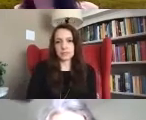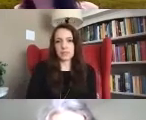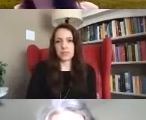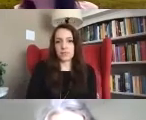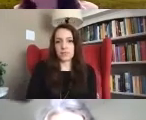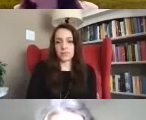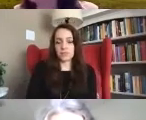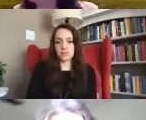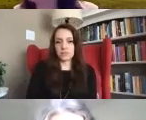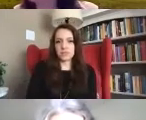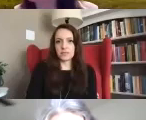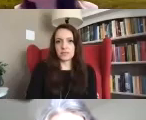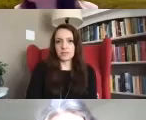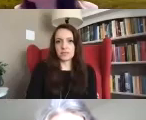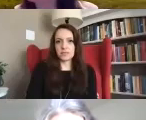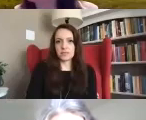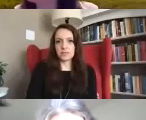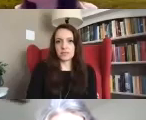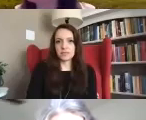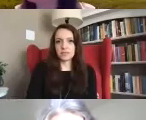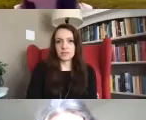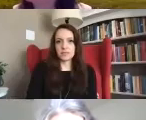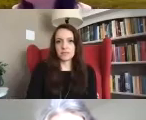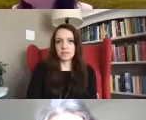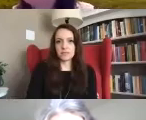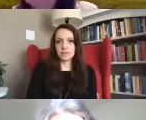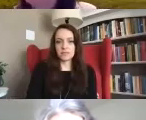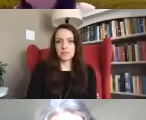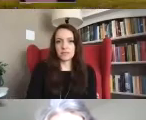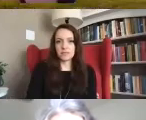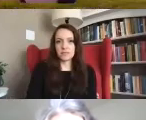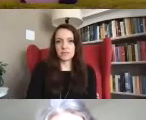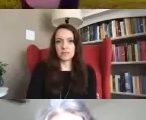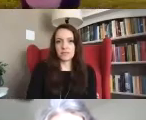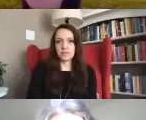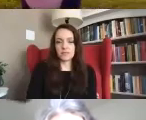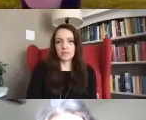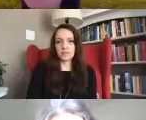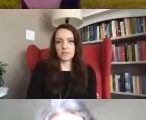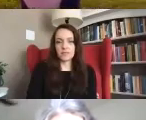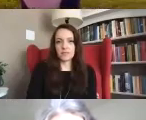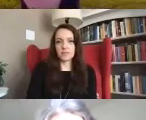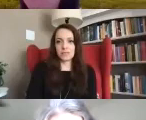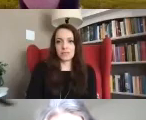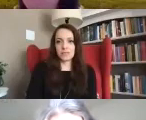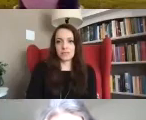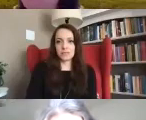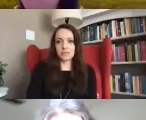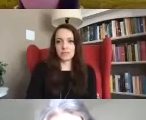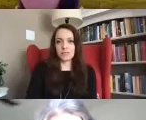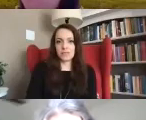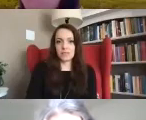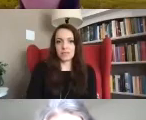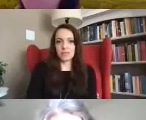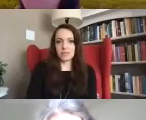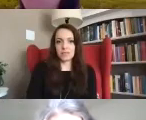though I didn't know Spanish, I gave my presentations teaching in English, and they translated into Spanish. Next slide.